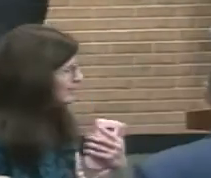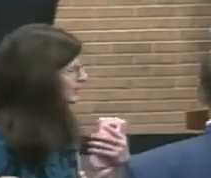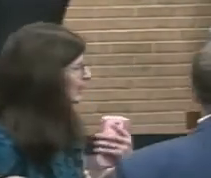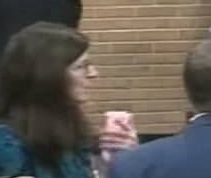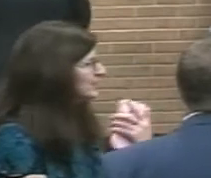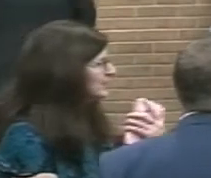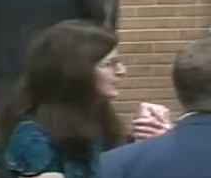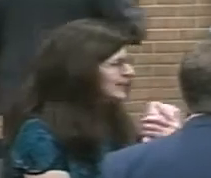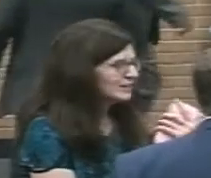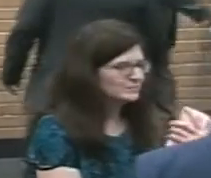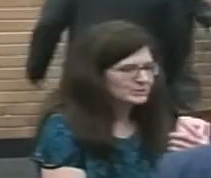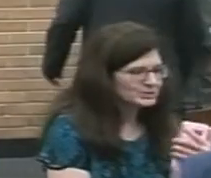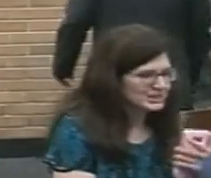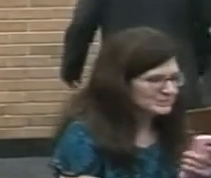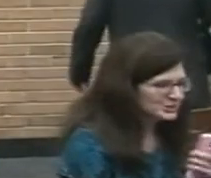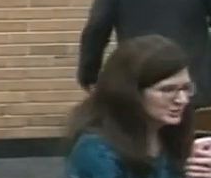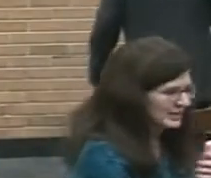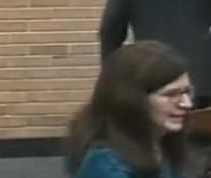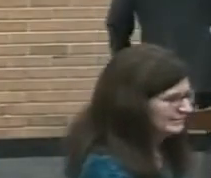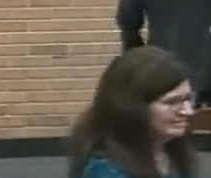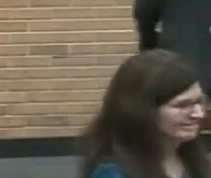years. Karen's been here about